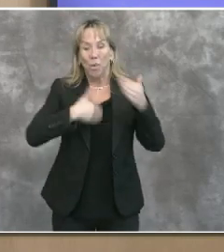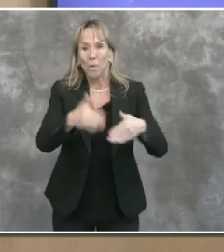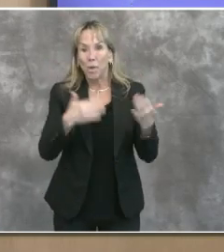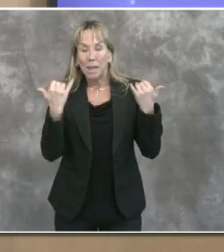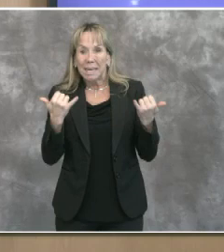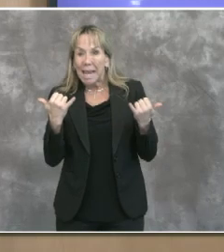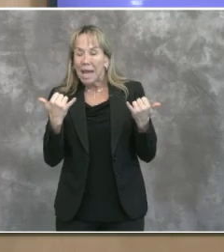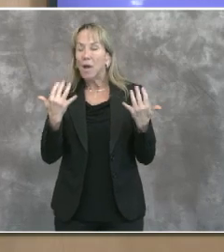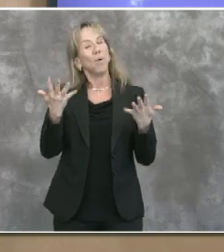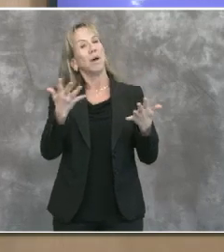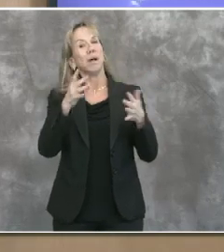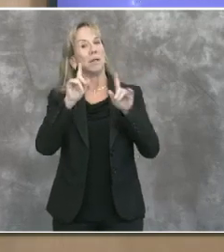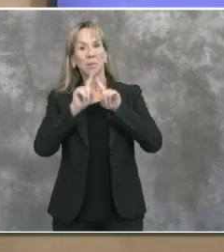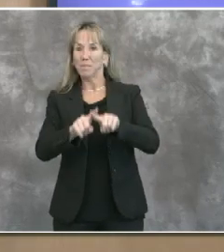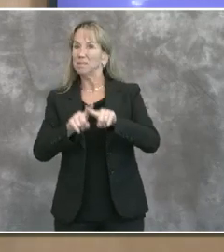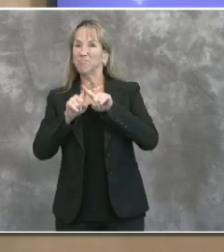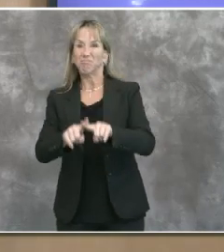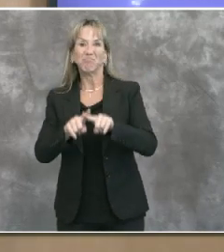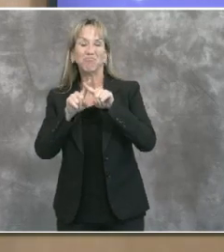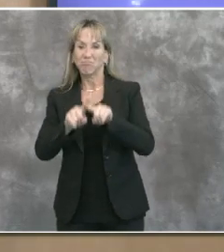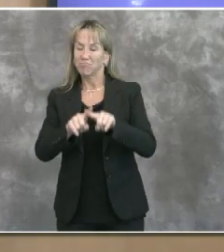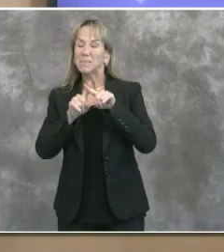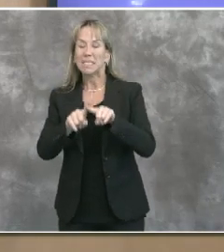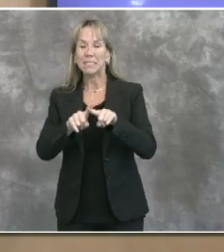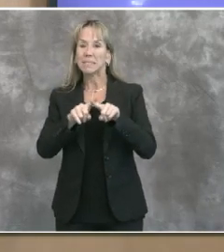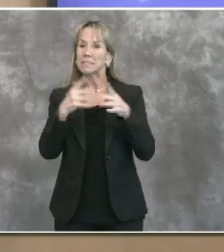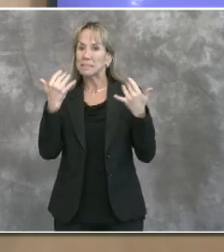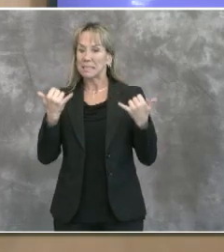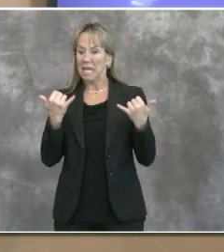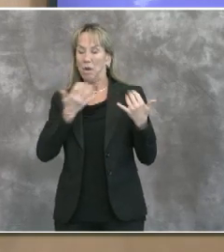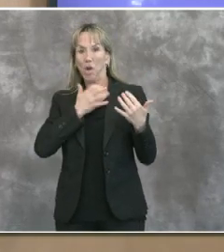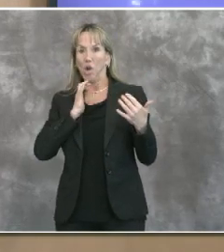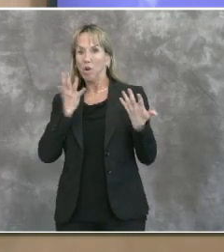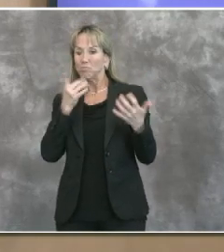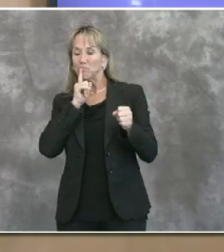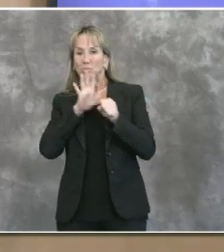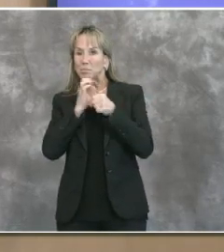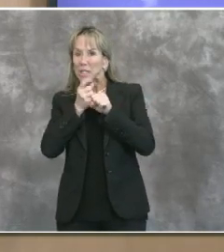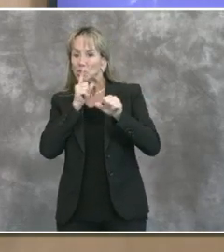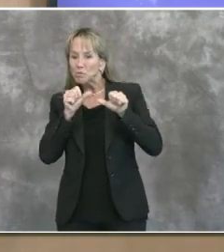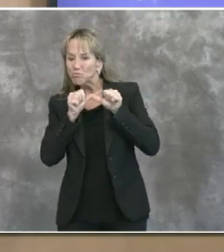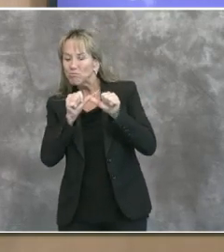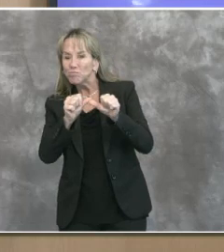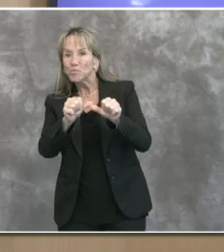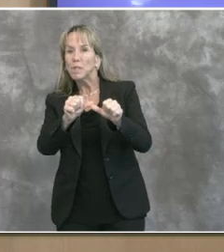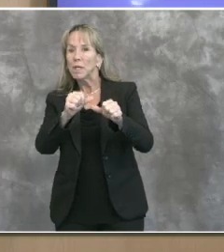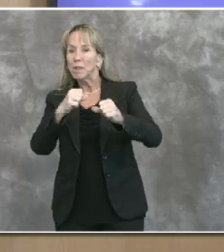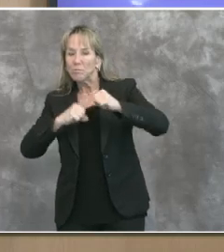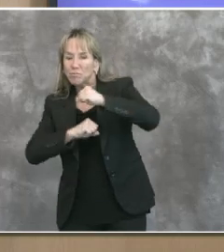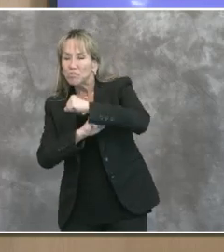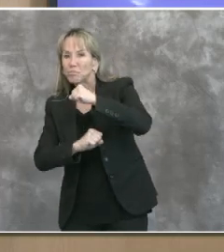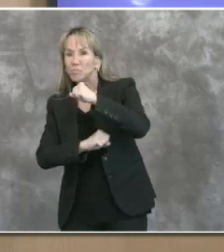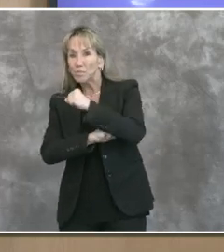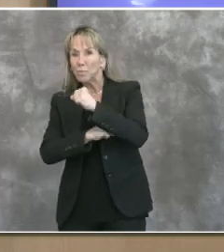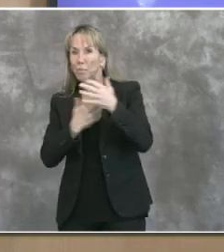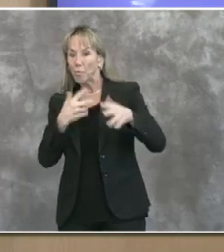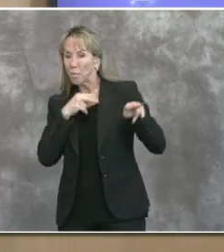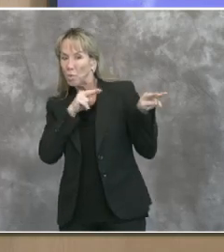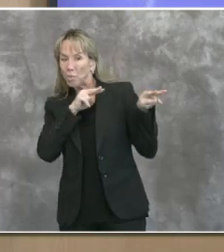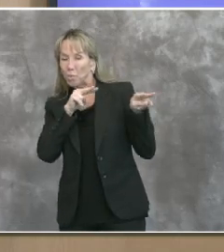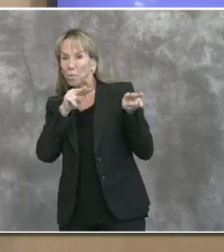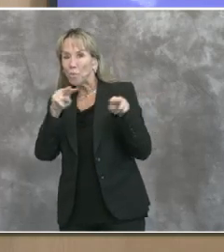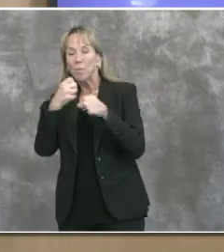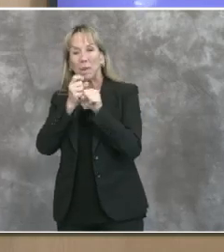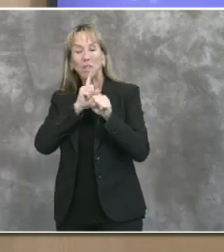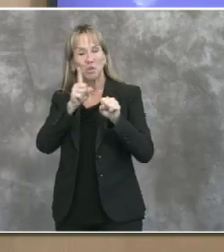is predicated on our ability to sustain the commitment that we have now in order to give us a solid foundation to launch from and